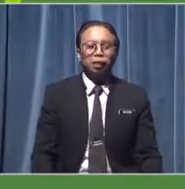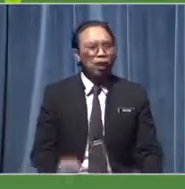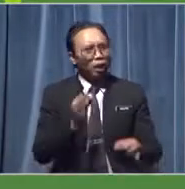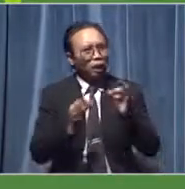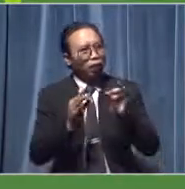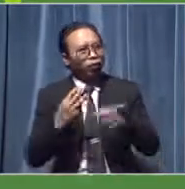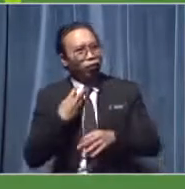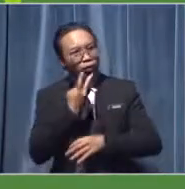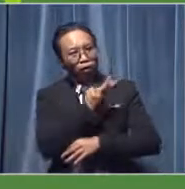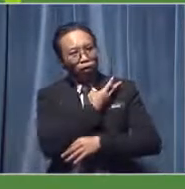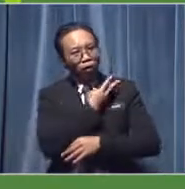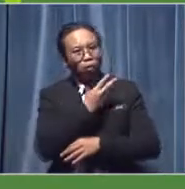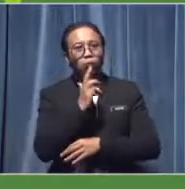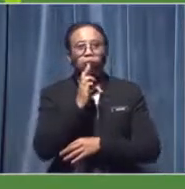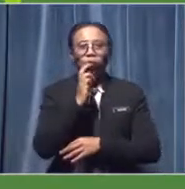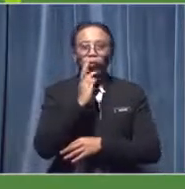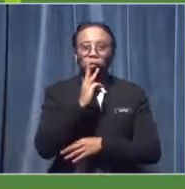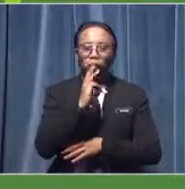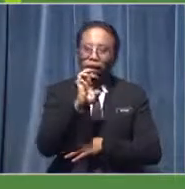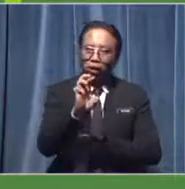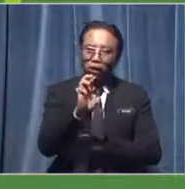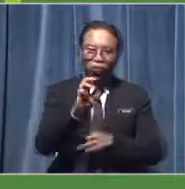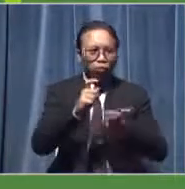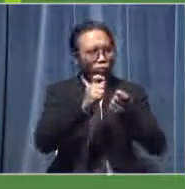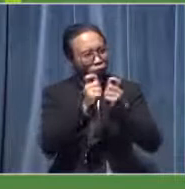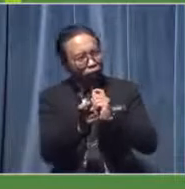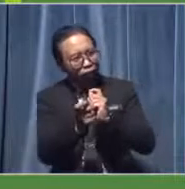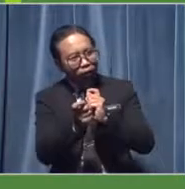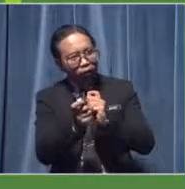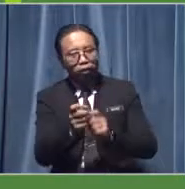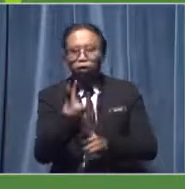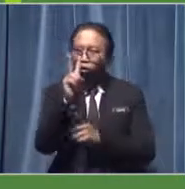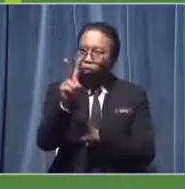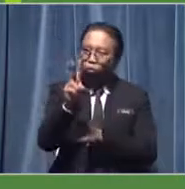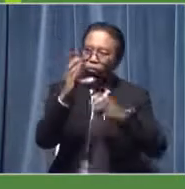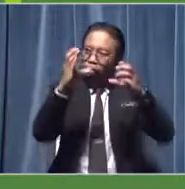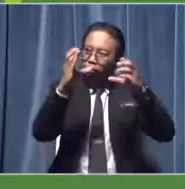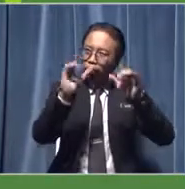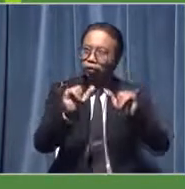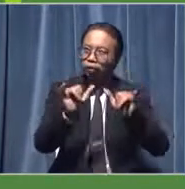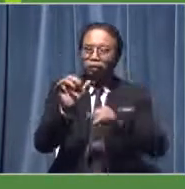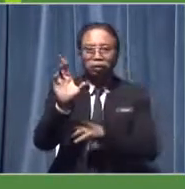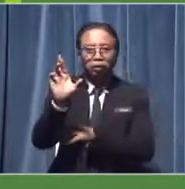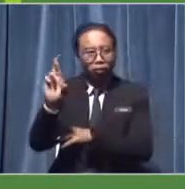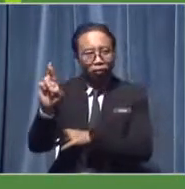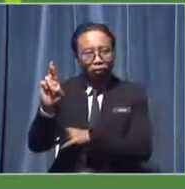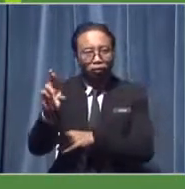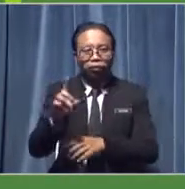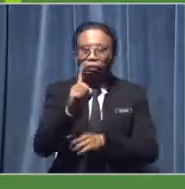If we were to replace these two capacitors by one equivalent